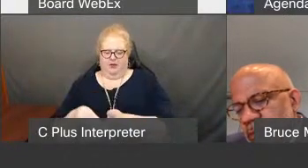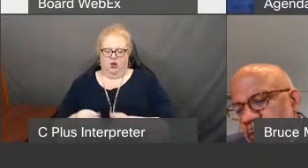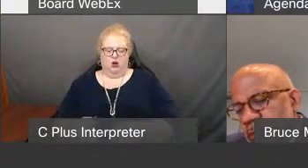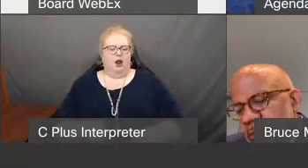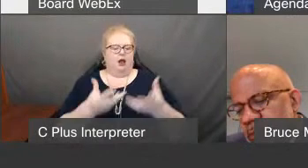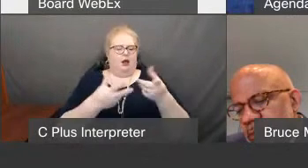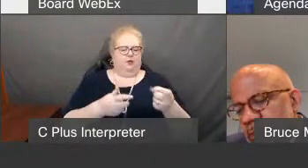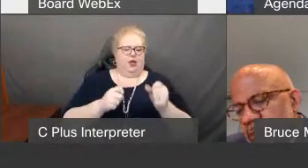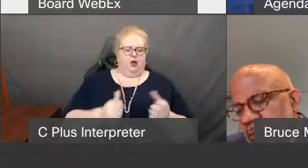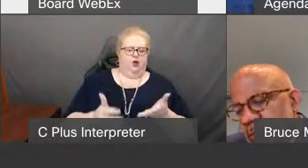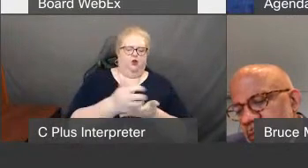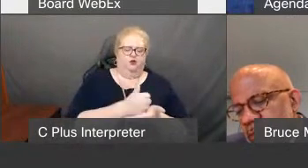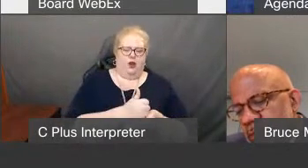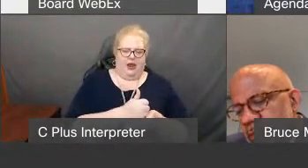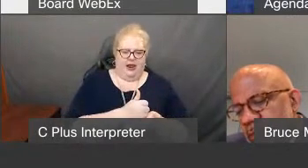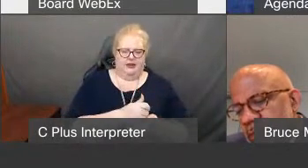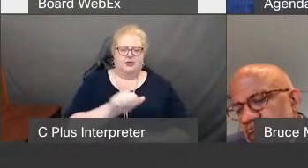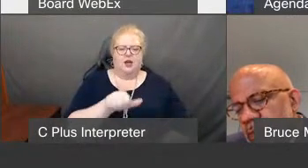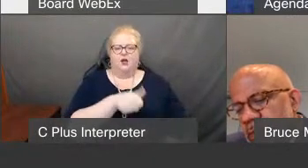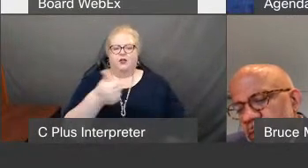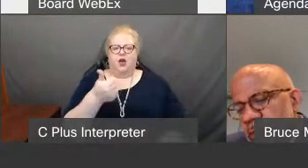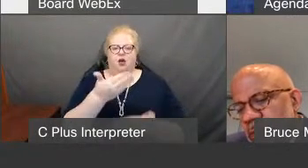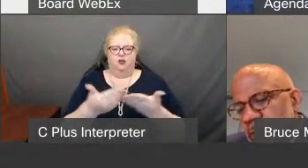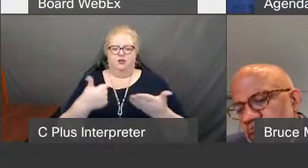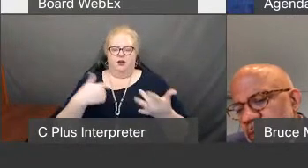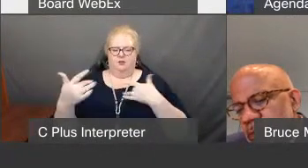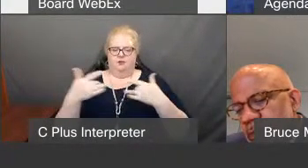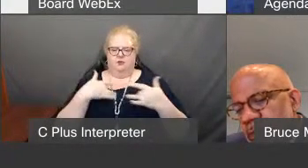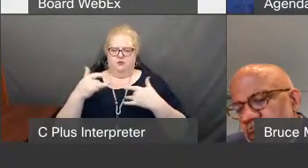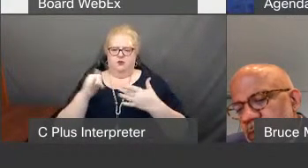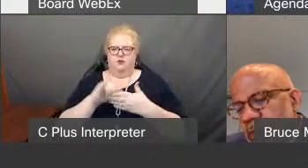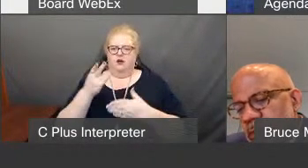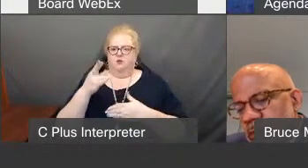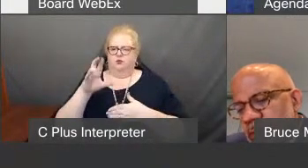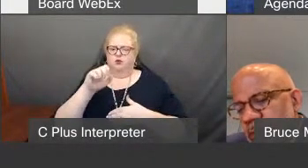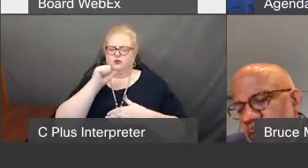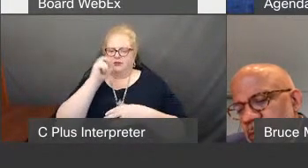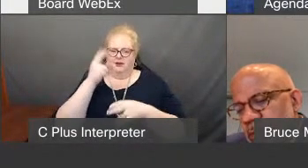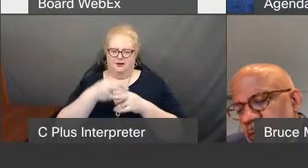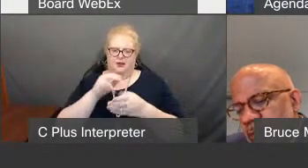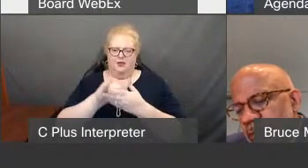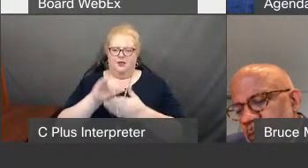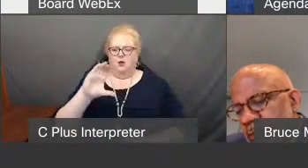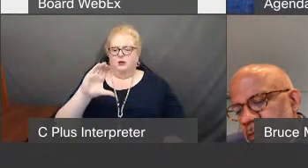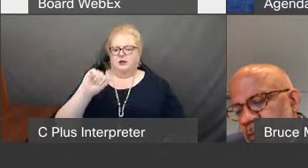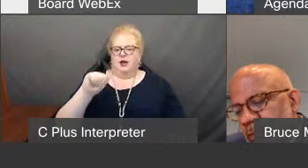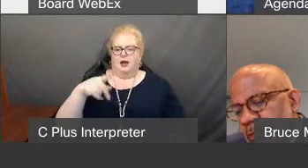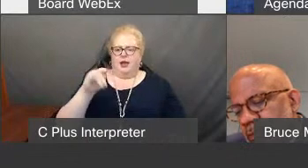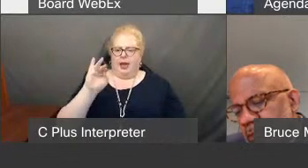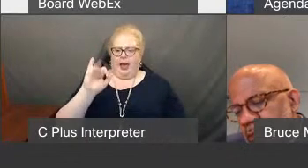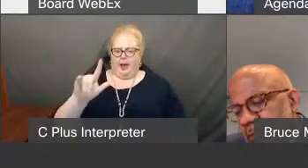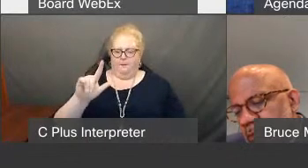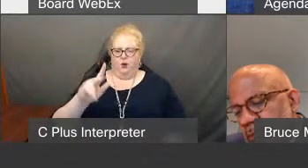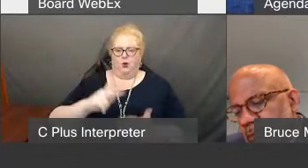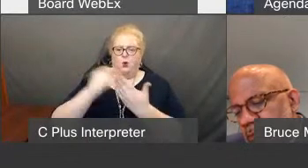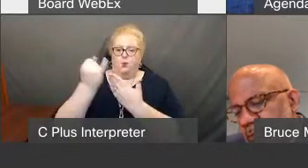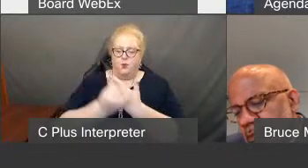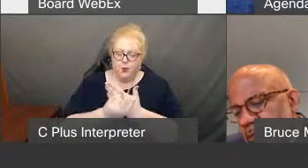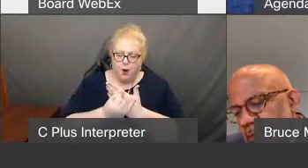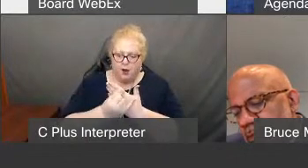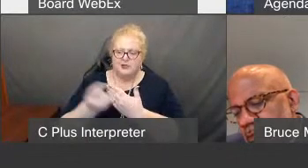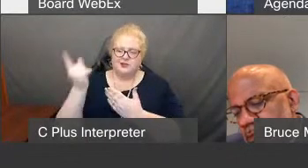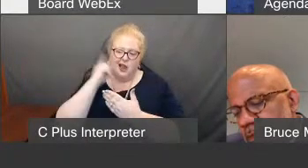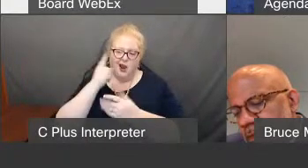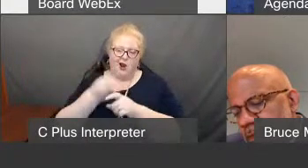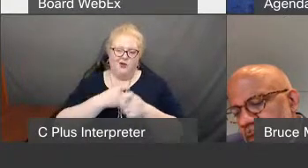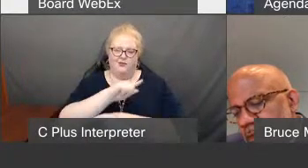other thing I find concerning, Bruce, that you bring up, is that those capital projects, which everything I've heard from the Zoo Foundation and